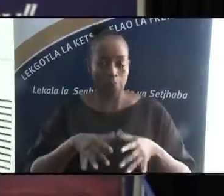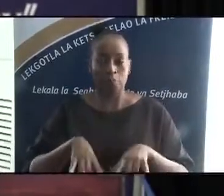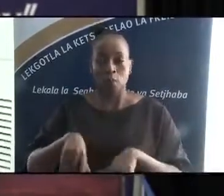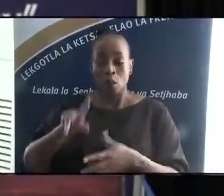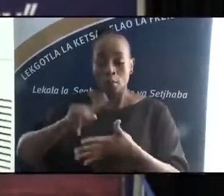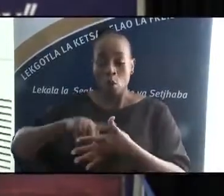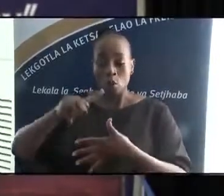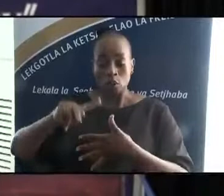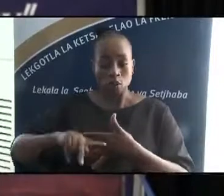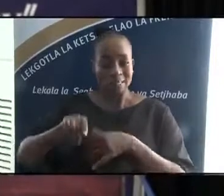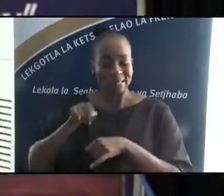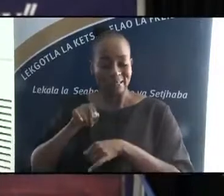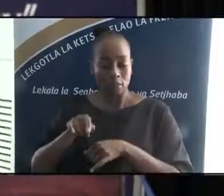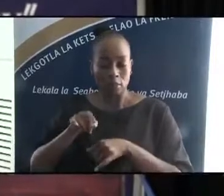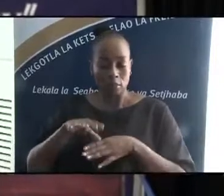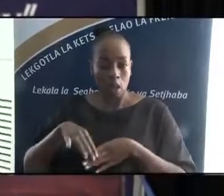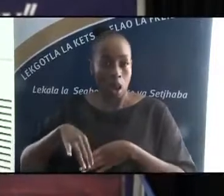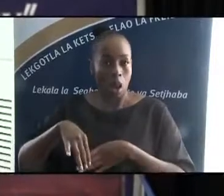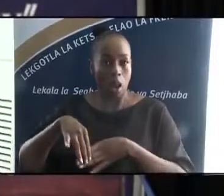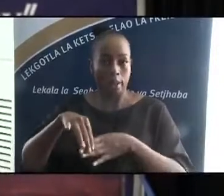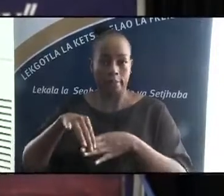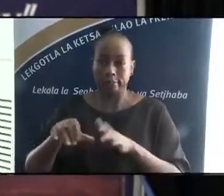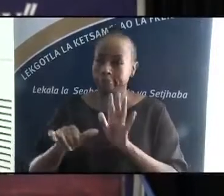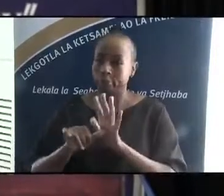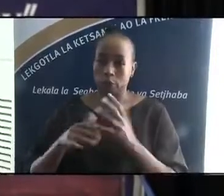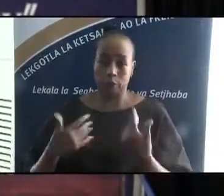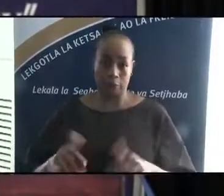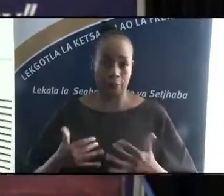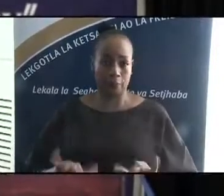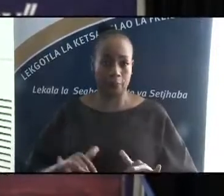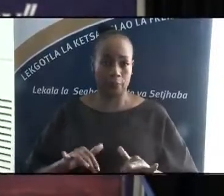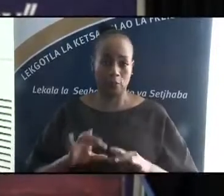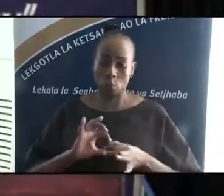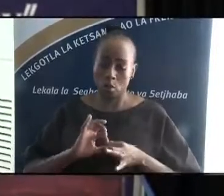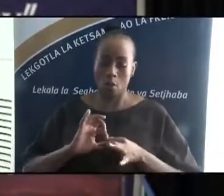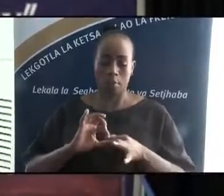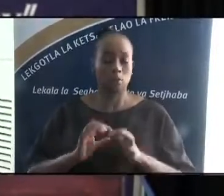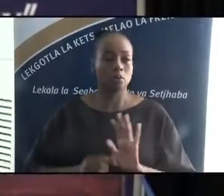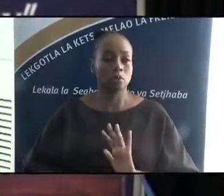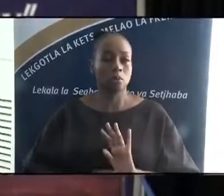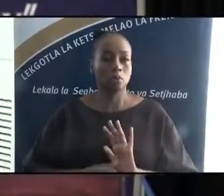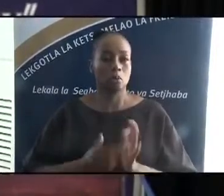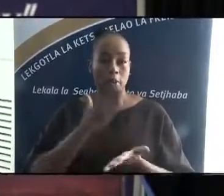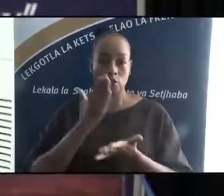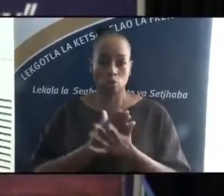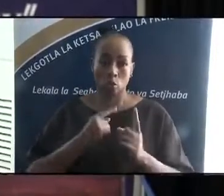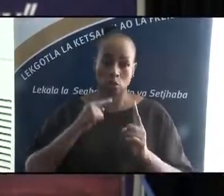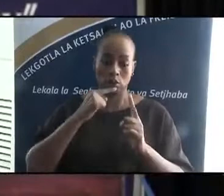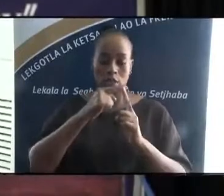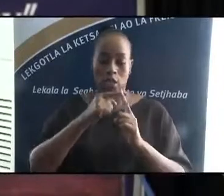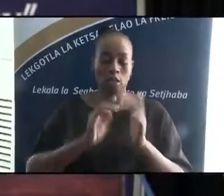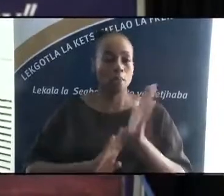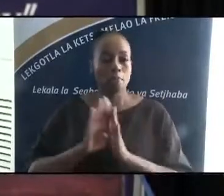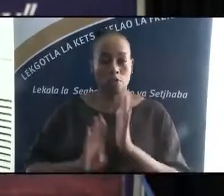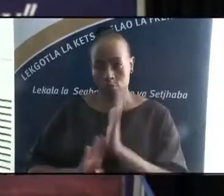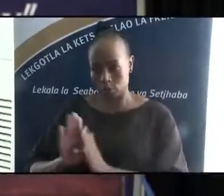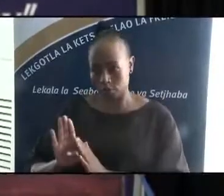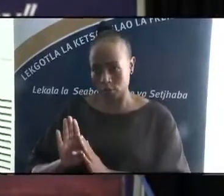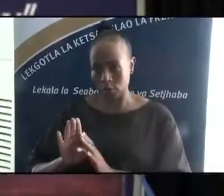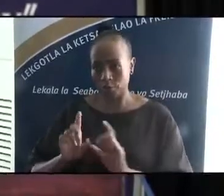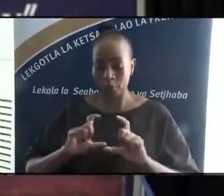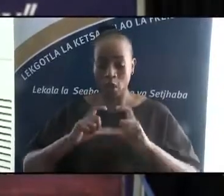is by far the leading line item which reiterates our commitment to improve our target. Bloemwater